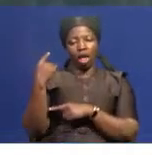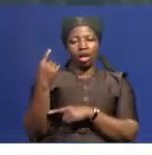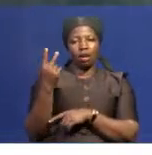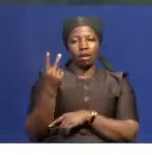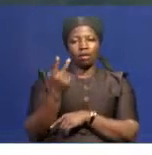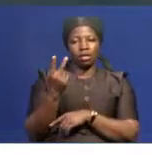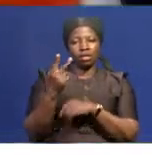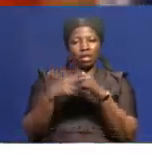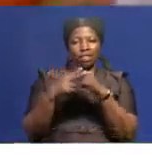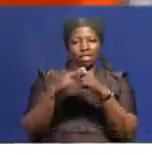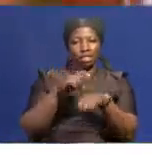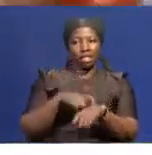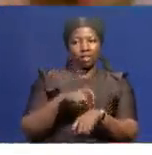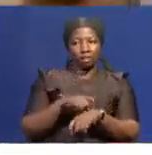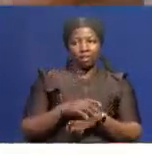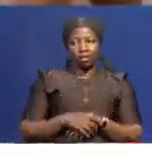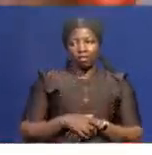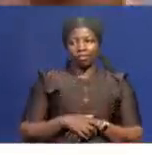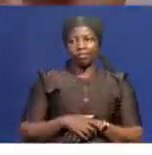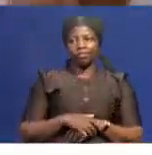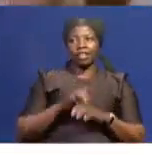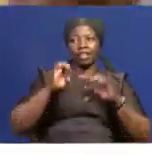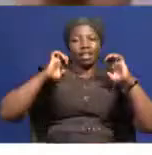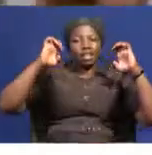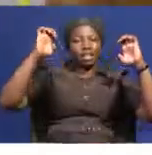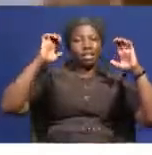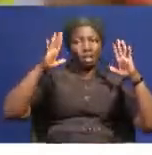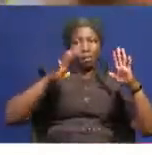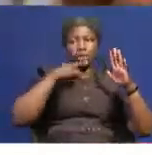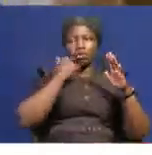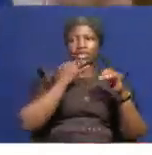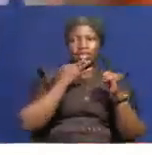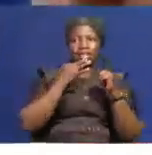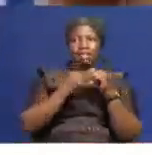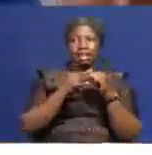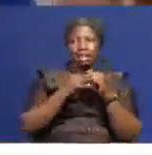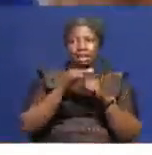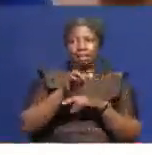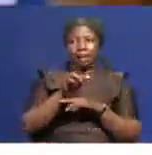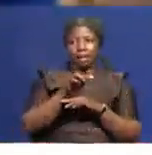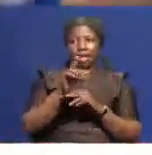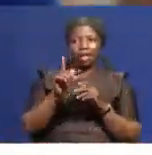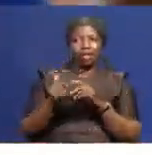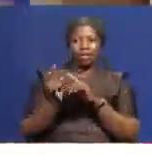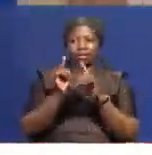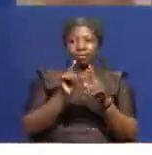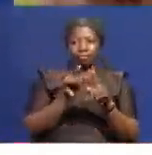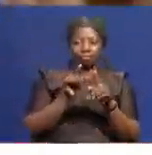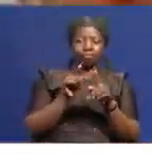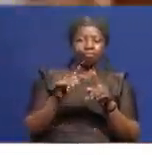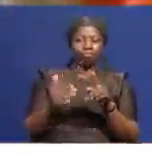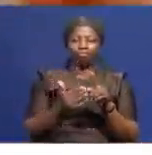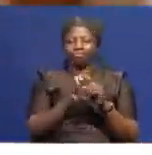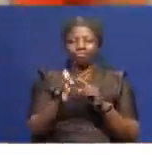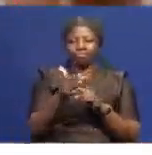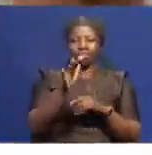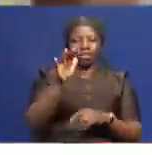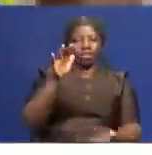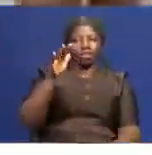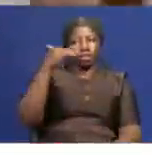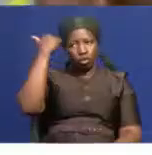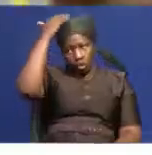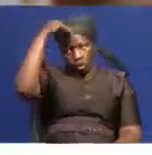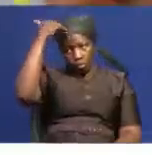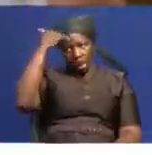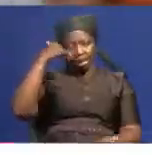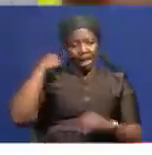Ethiopia's Tigist Katema, who was an 800 and 1500 meter specialist, stormed into the marathon spotlight in Dubai in January as she ran 2 hours 16 minutes